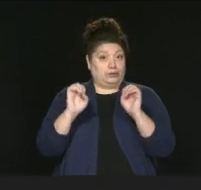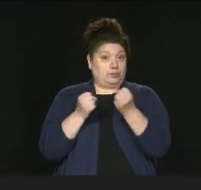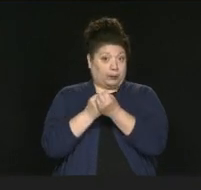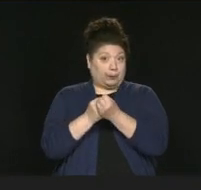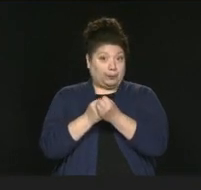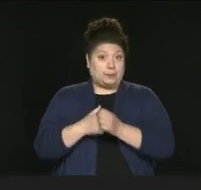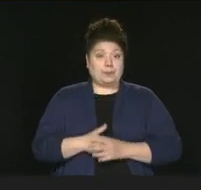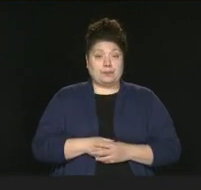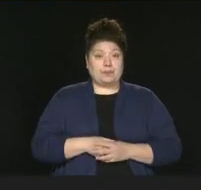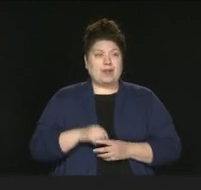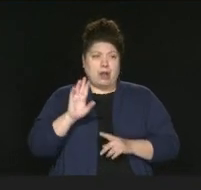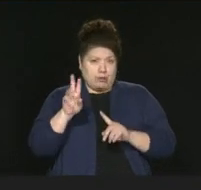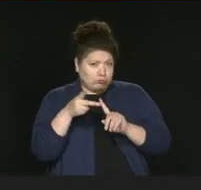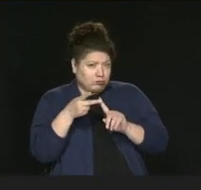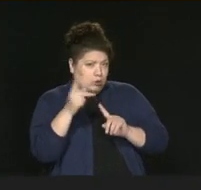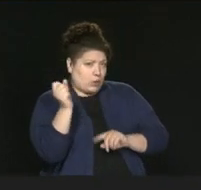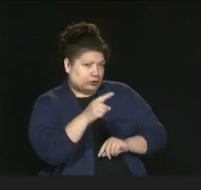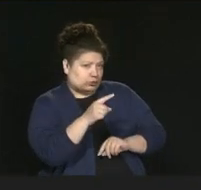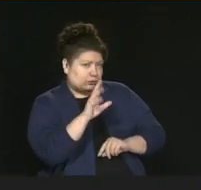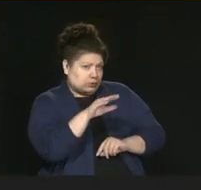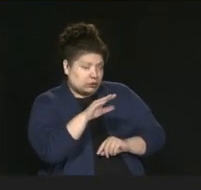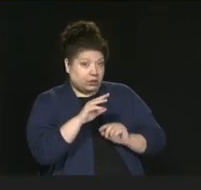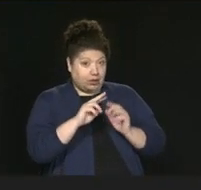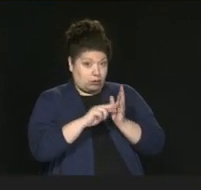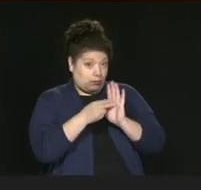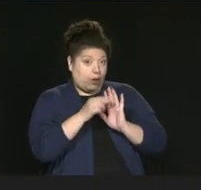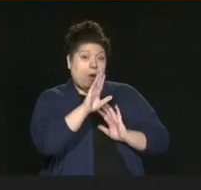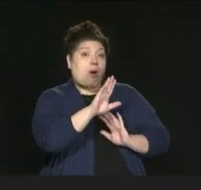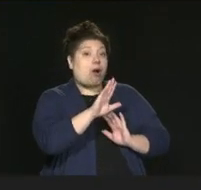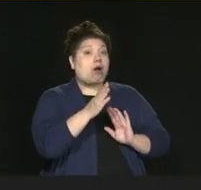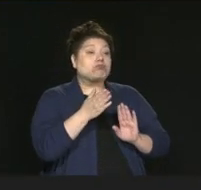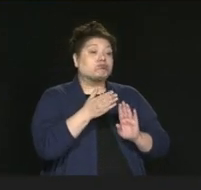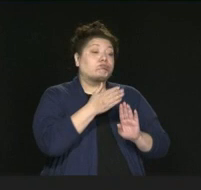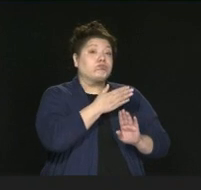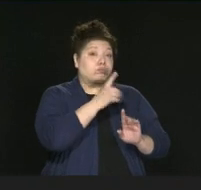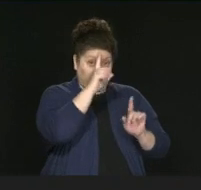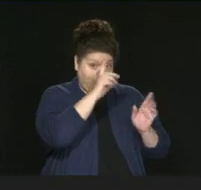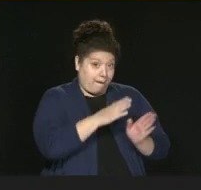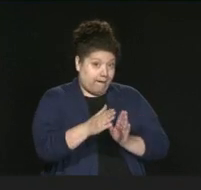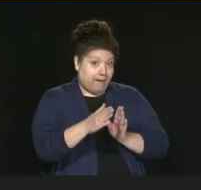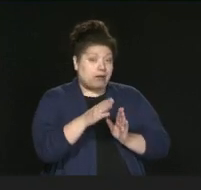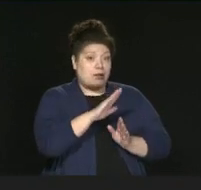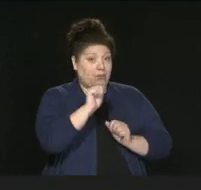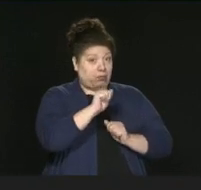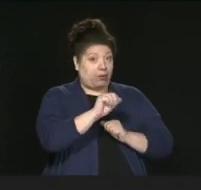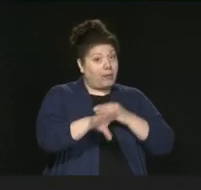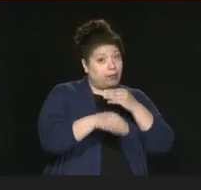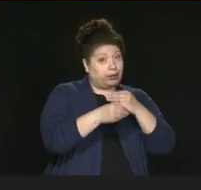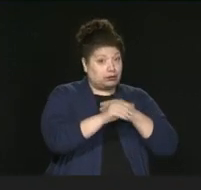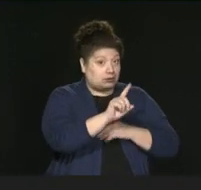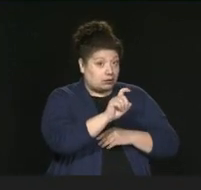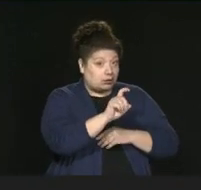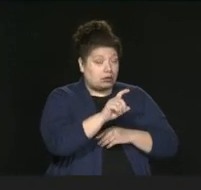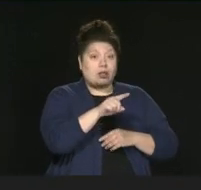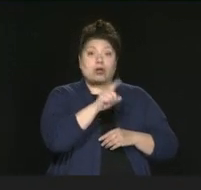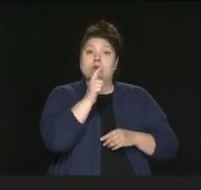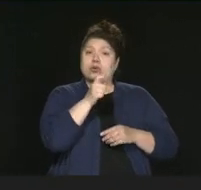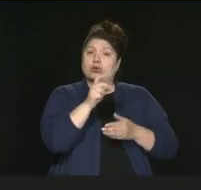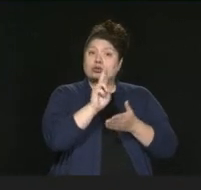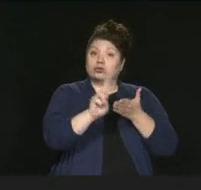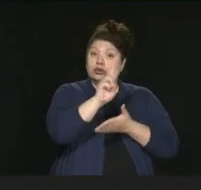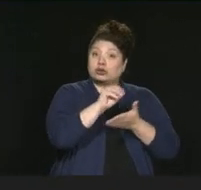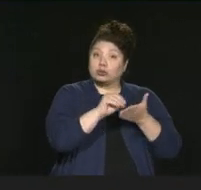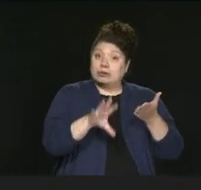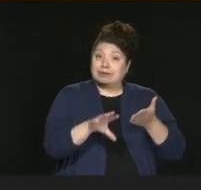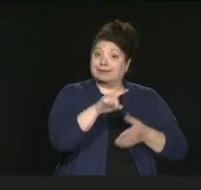understand that, yes, the original plan may be amended, and so these students, because especially for university students, the summer